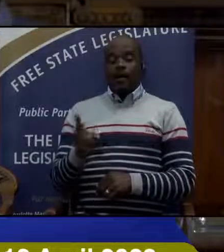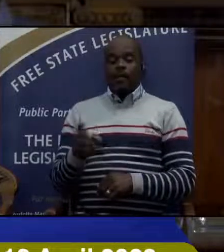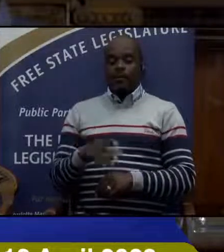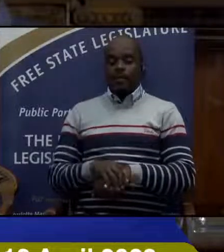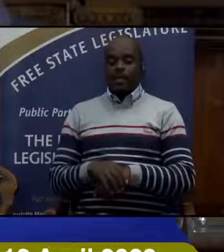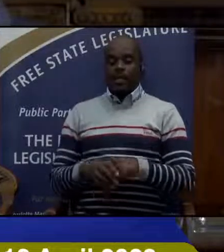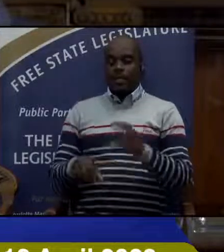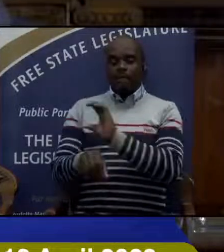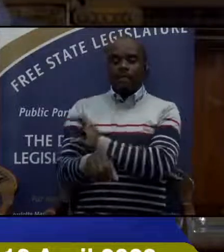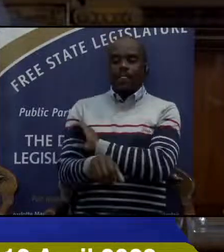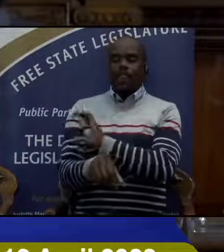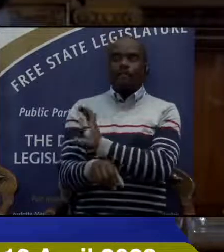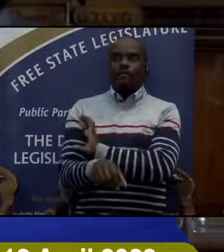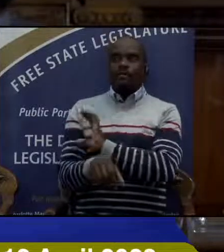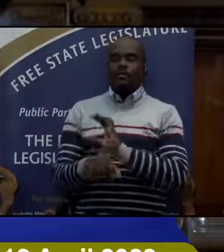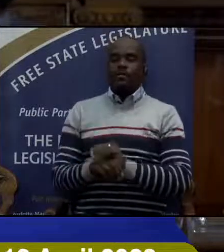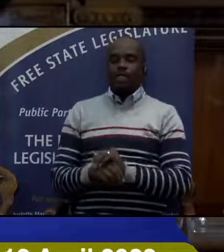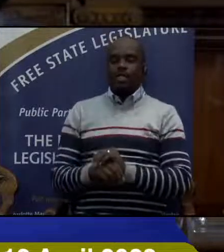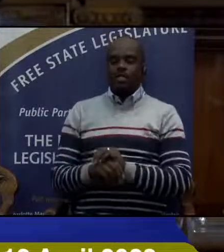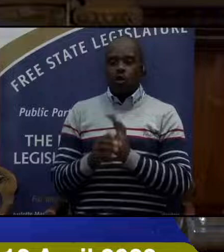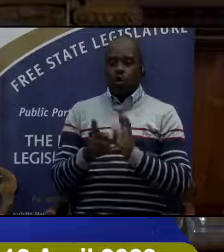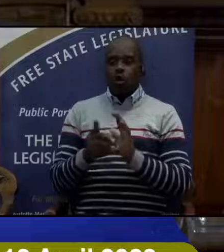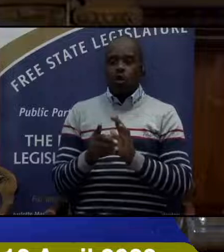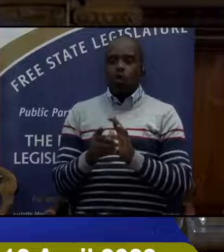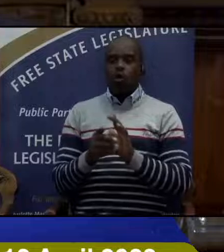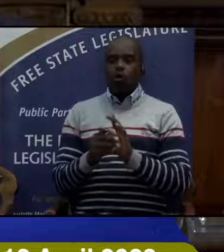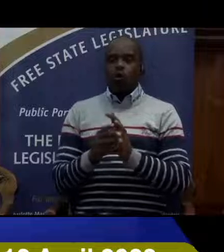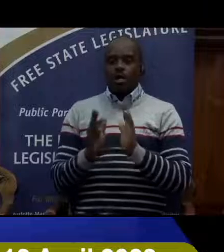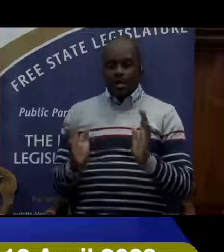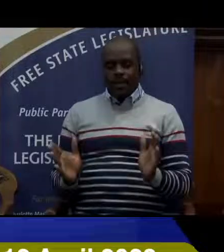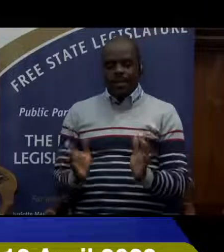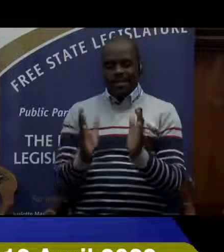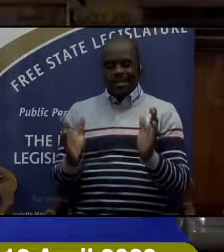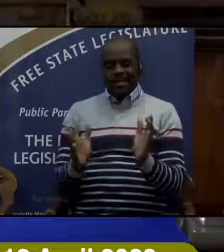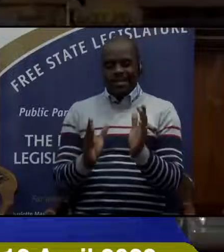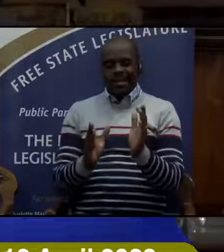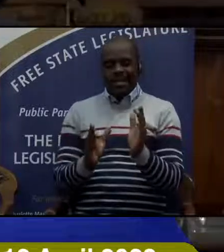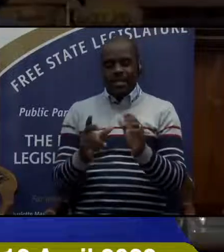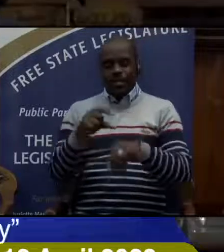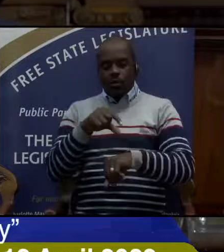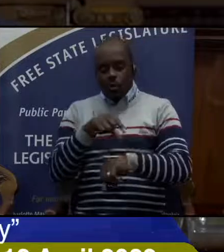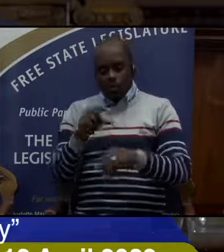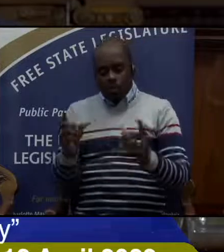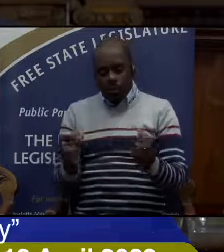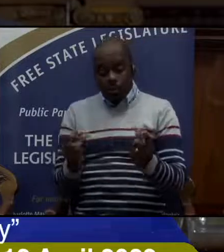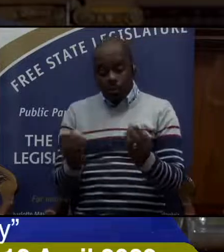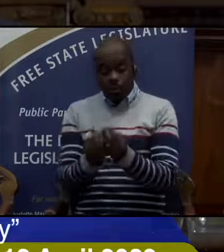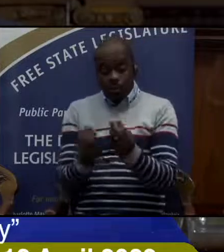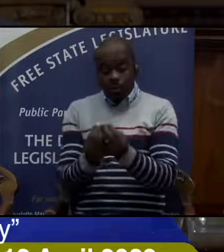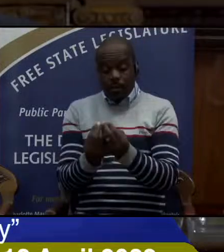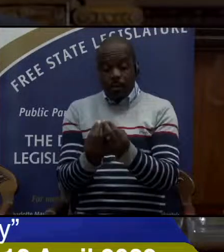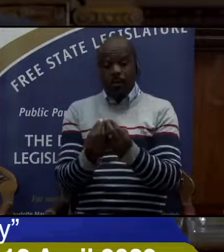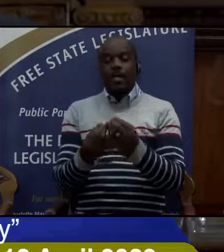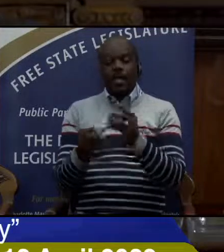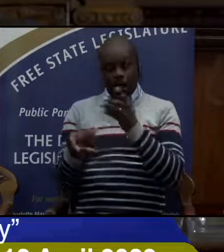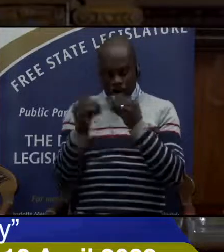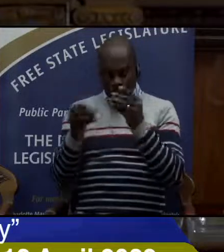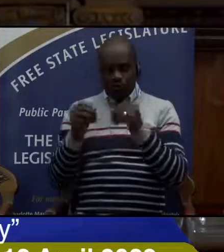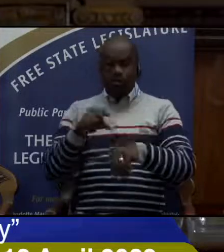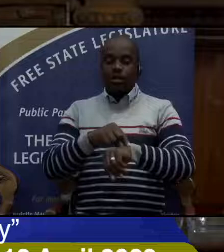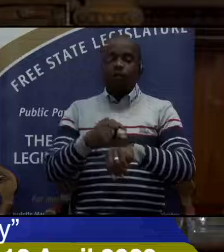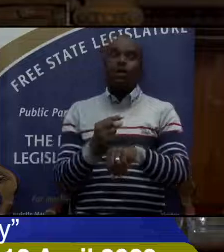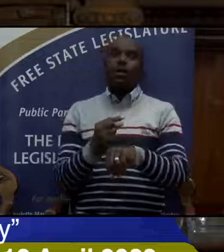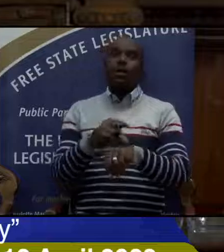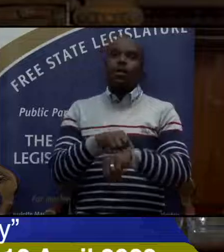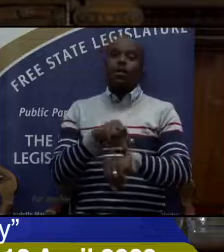capacity issue in our institution. We accept the direction by the court that the foreign qualification doctors can